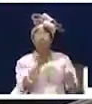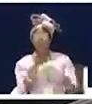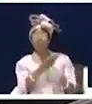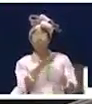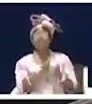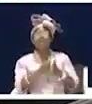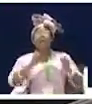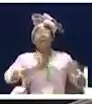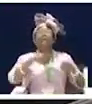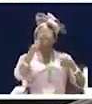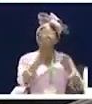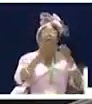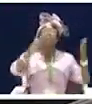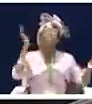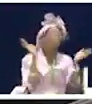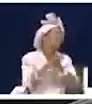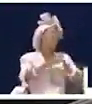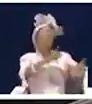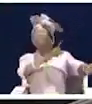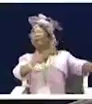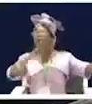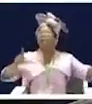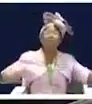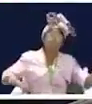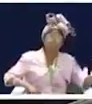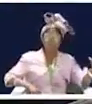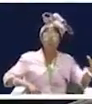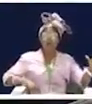say, praise the Lord.